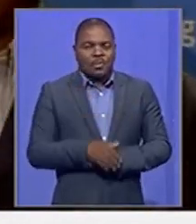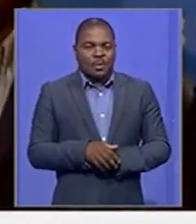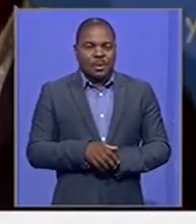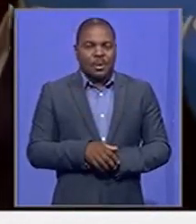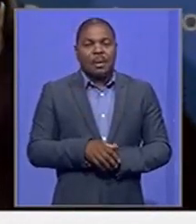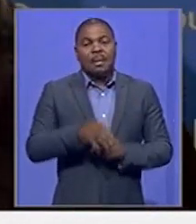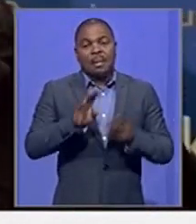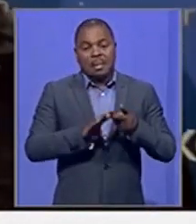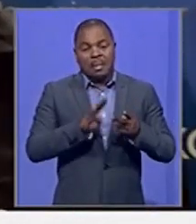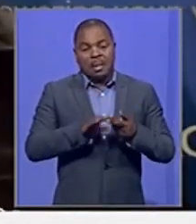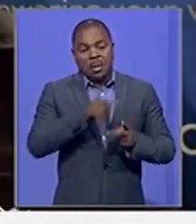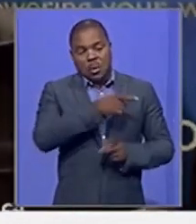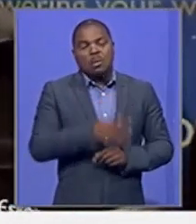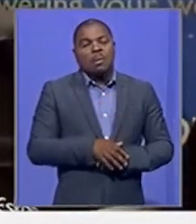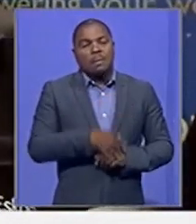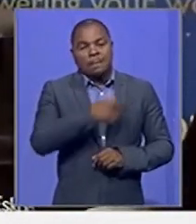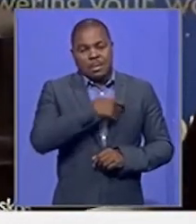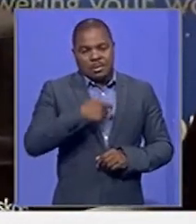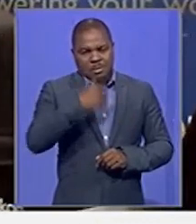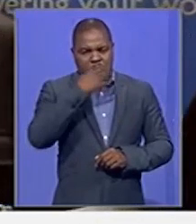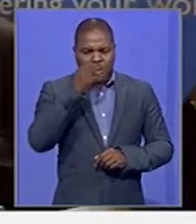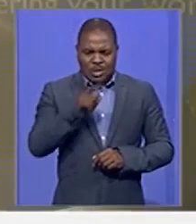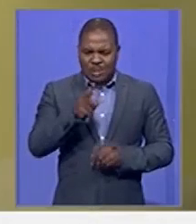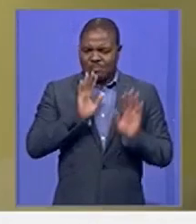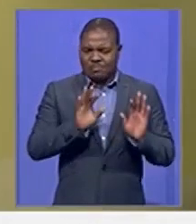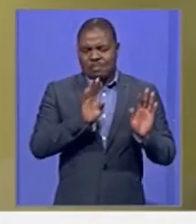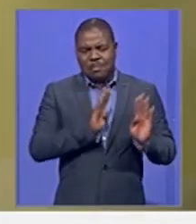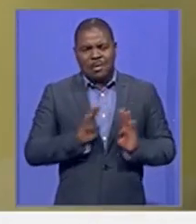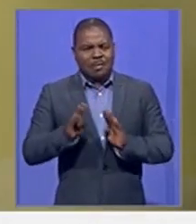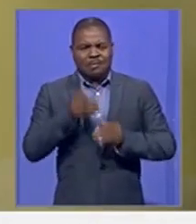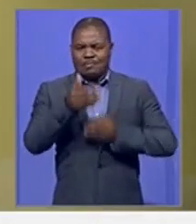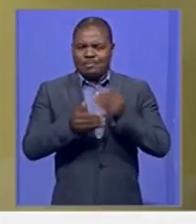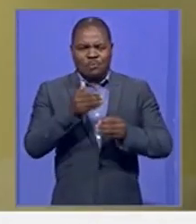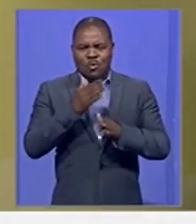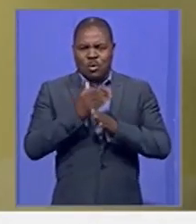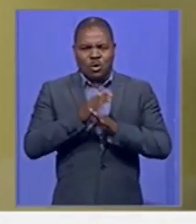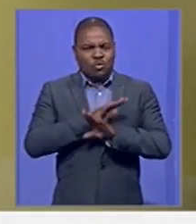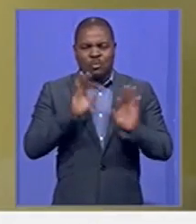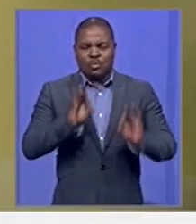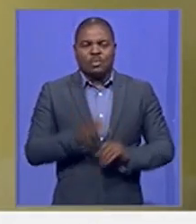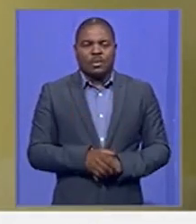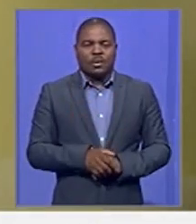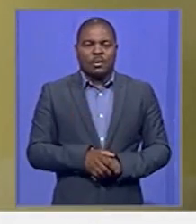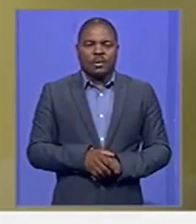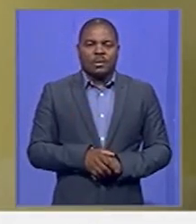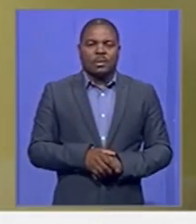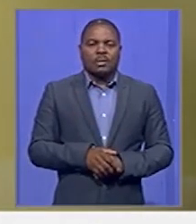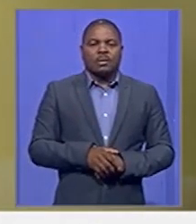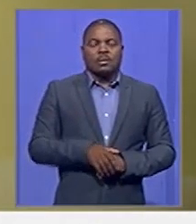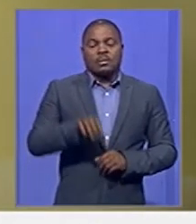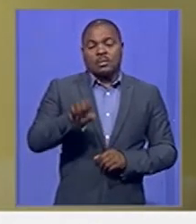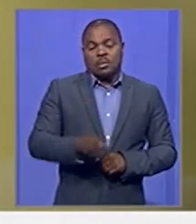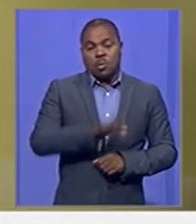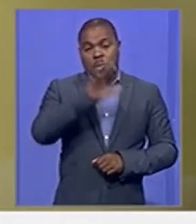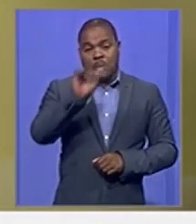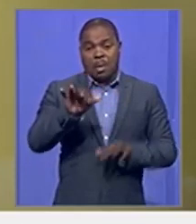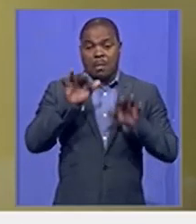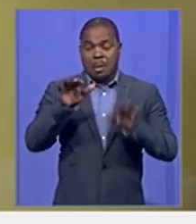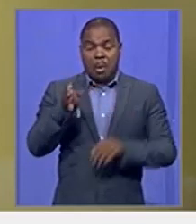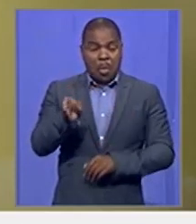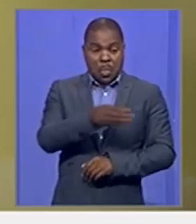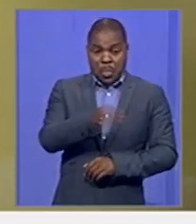Ramaphosa a kgatlhanong le maitsholo le tsamaiso. Without the people of our country showing